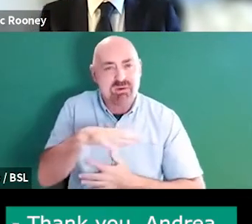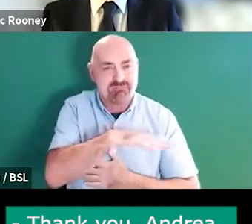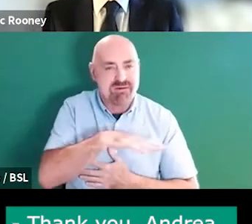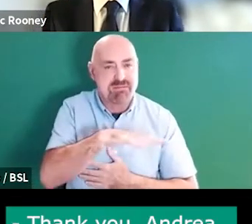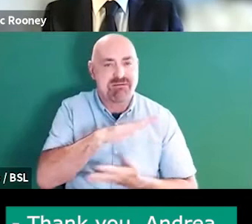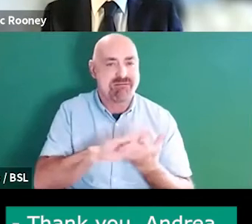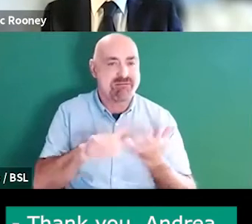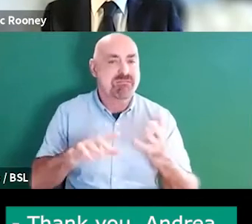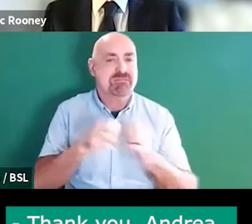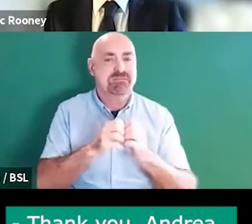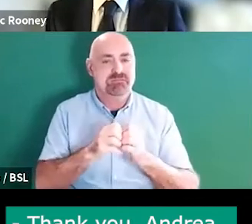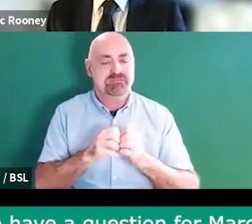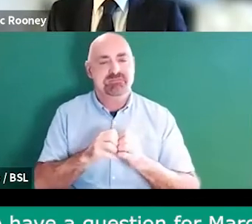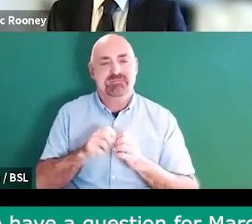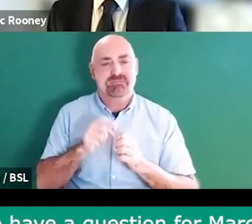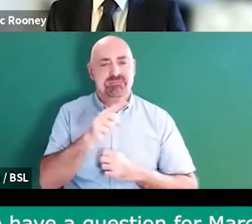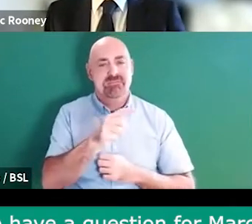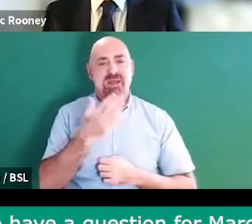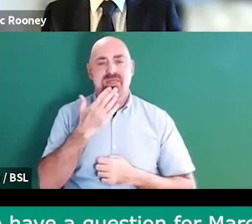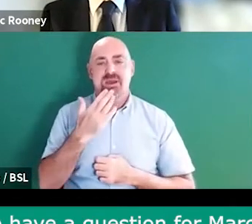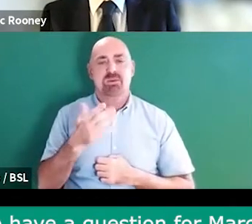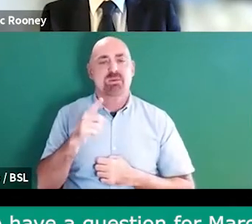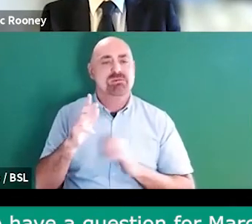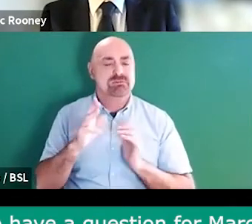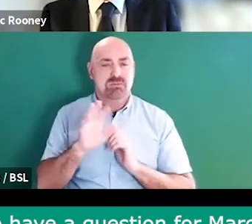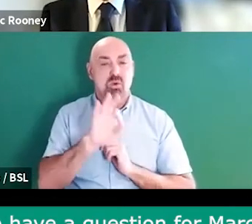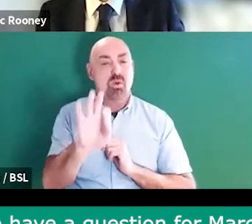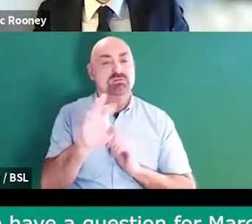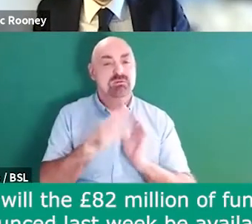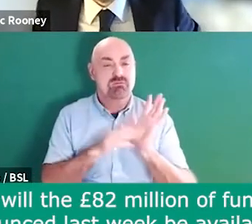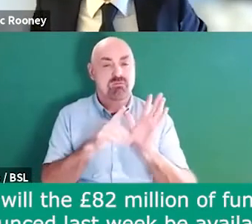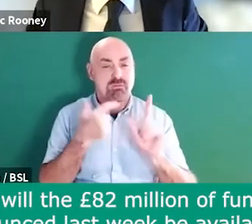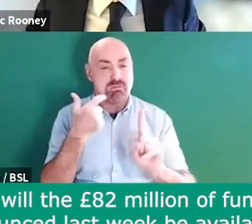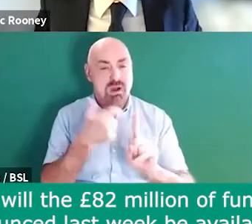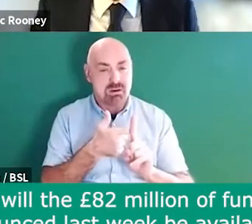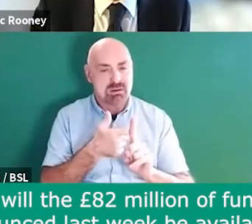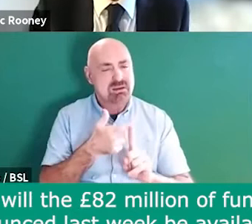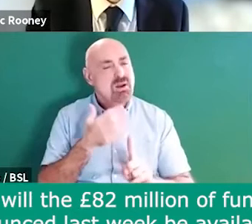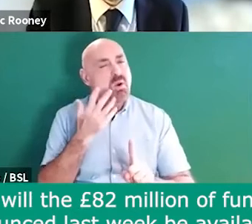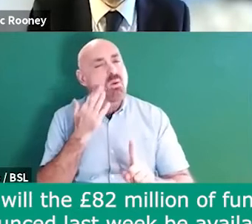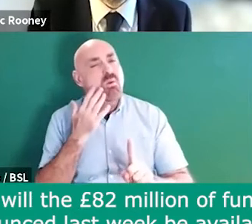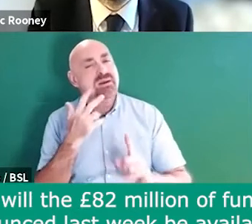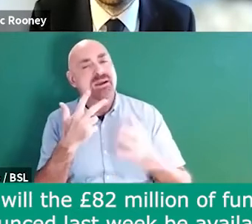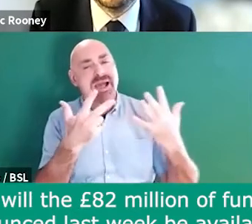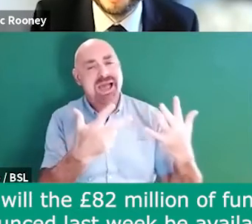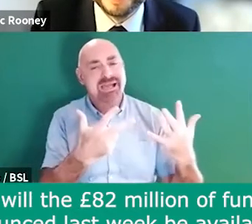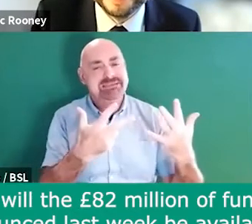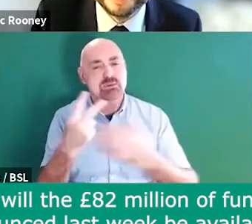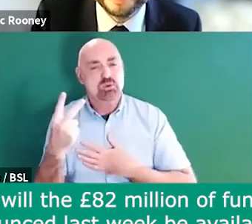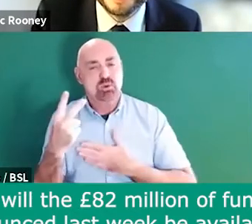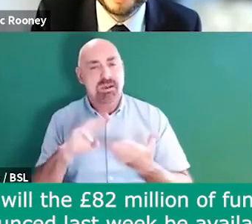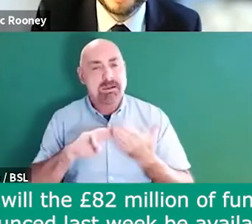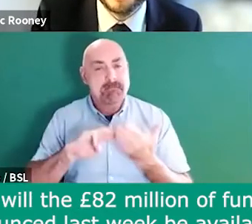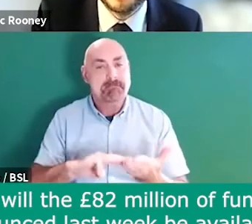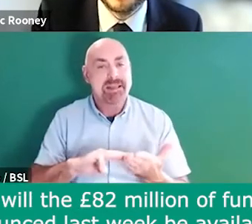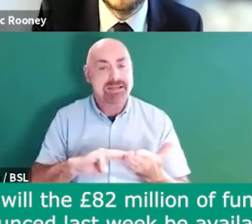Thank you, Andrea. We have a question for Marc. When will the 82 million of